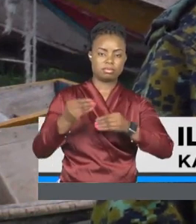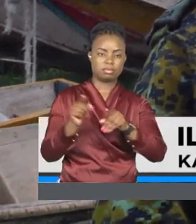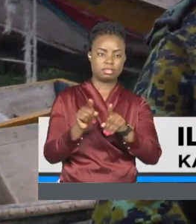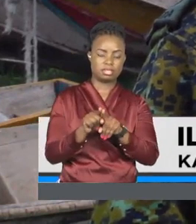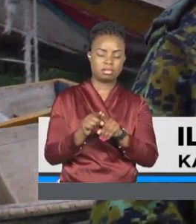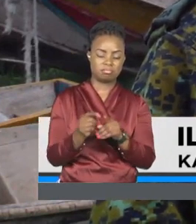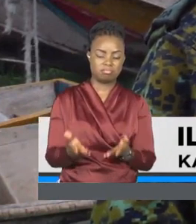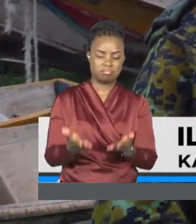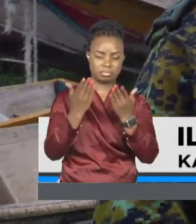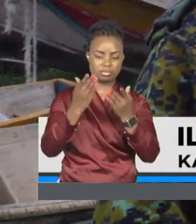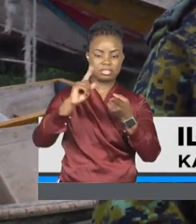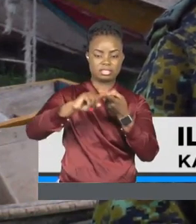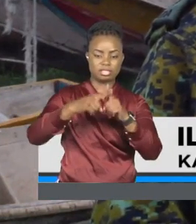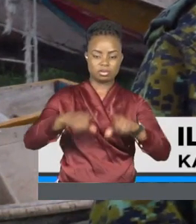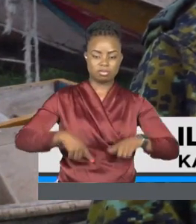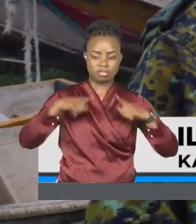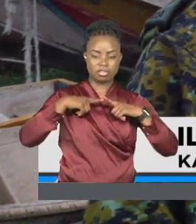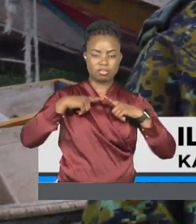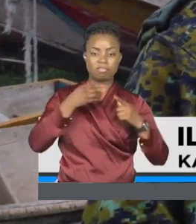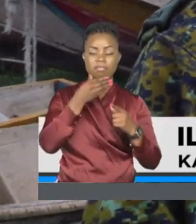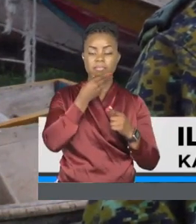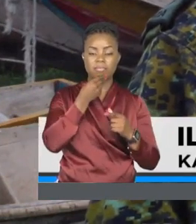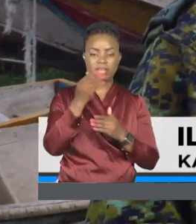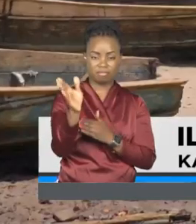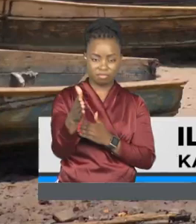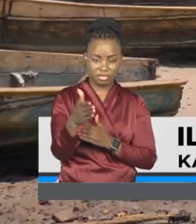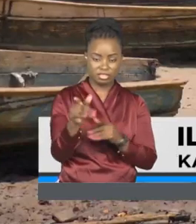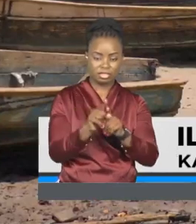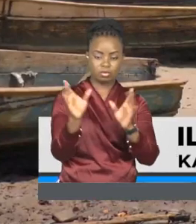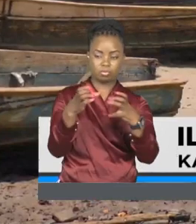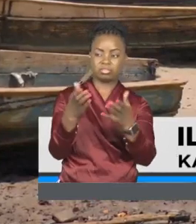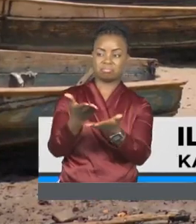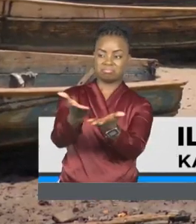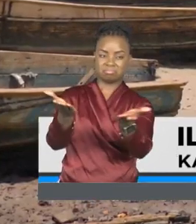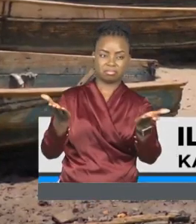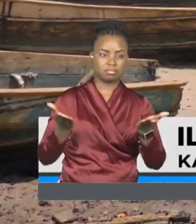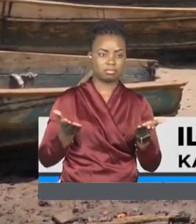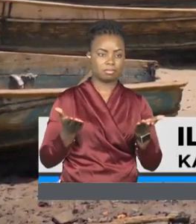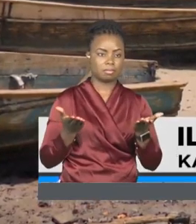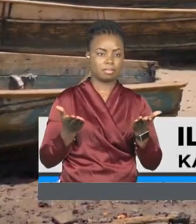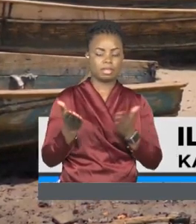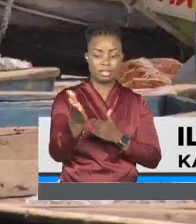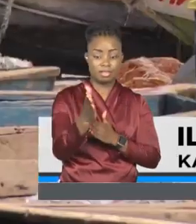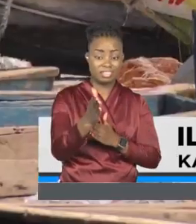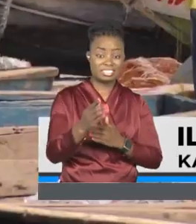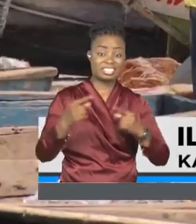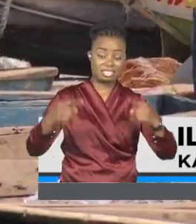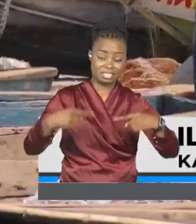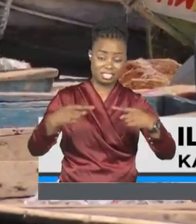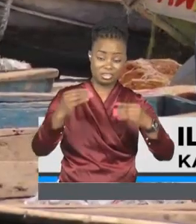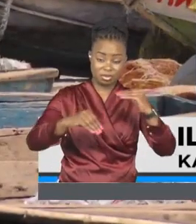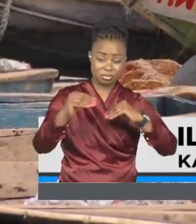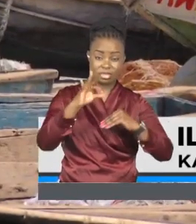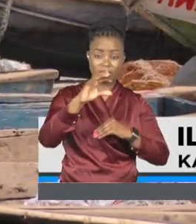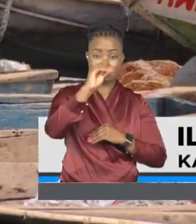of fishermen and the communities around. The fishing industry contributes 3% to Uganda's